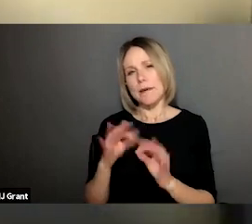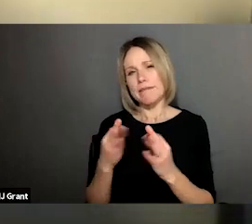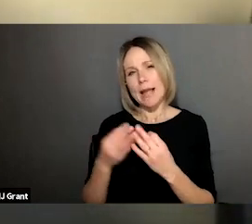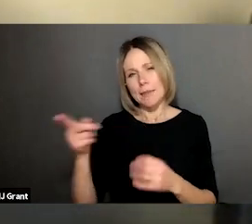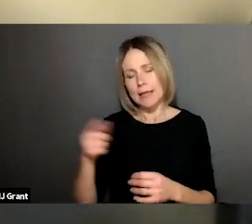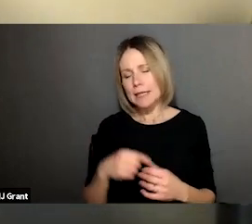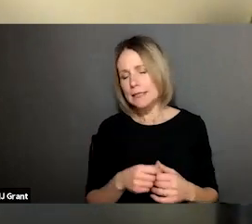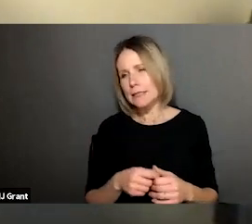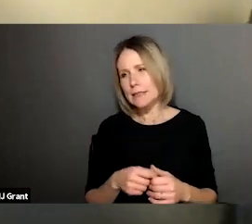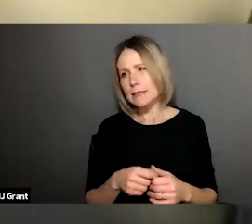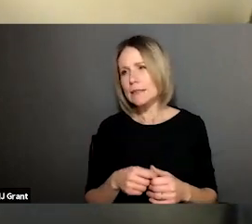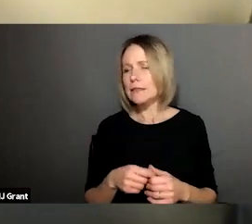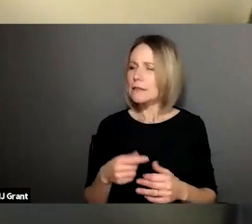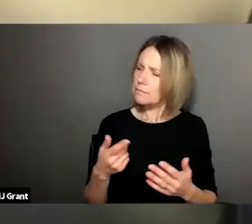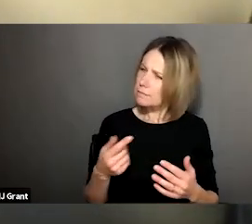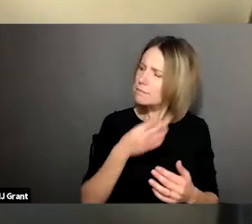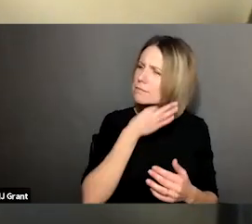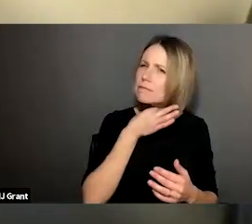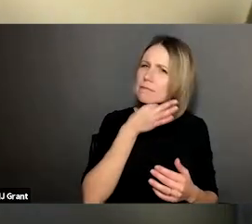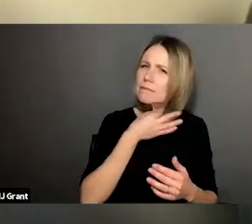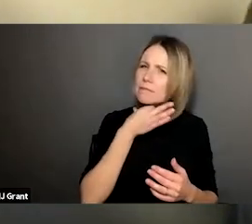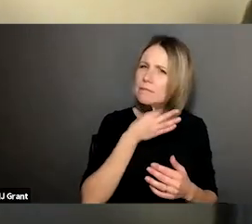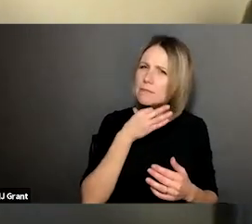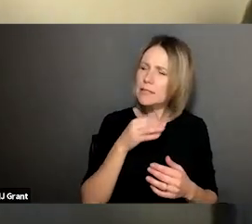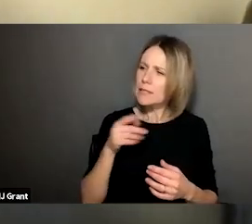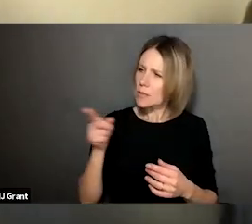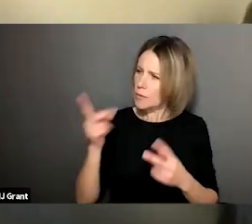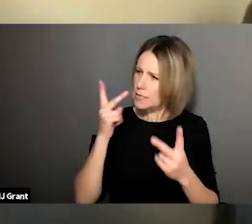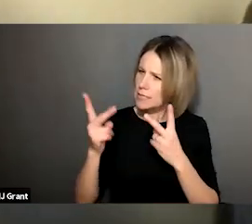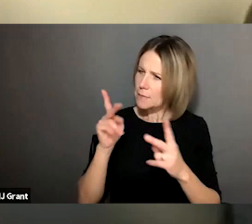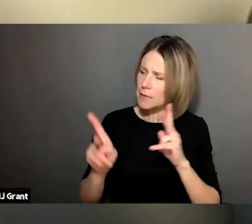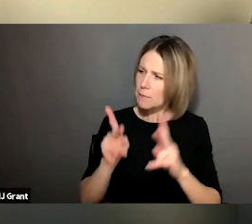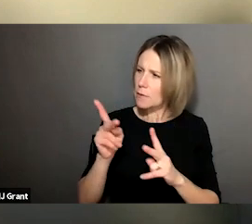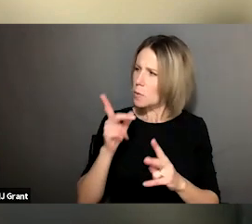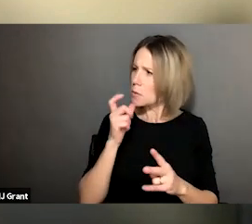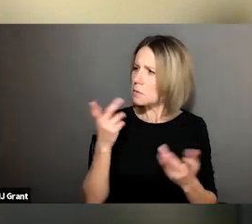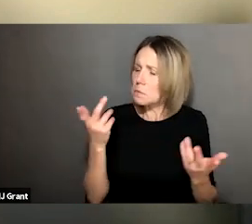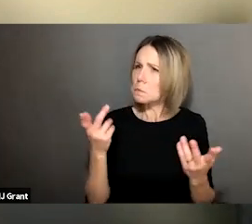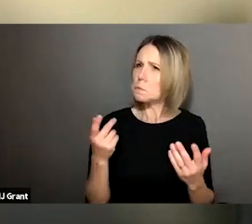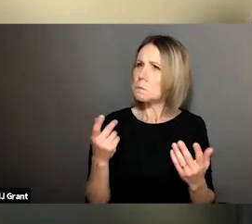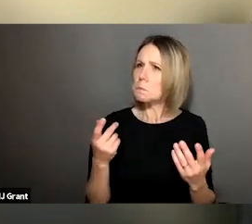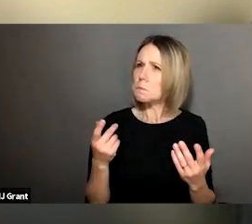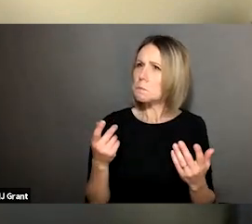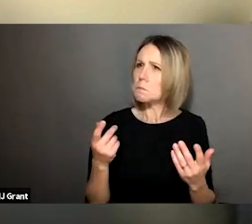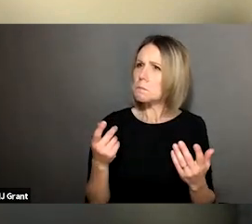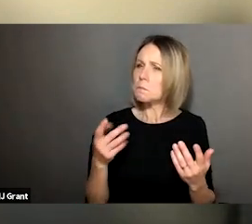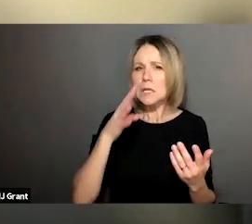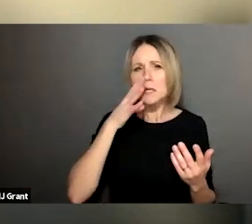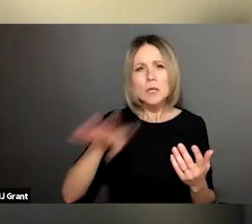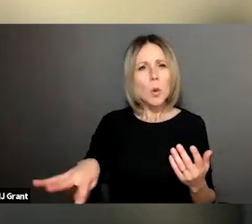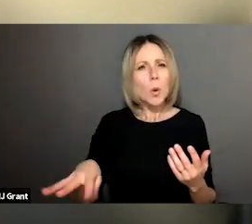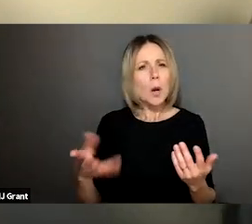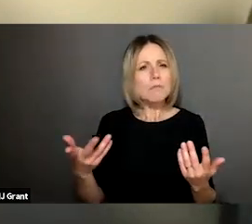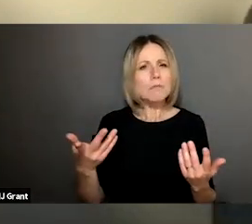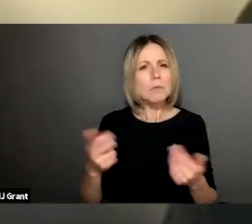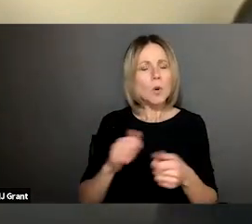what they were seeing as people just did not acknowledge the difficulty that they